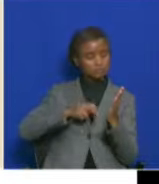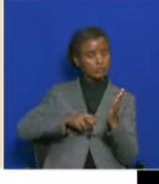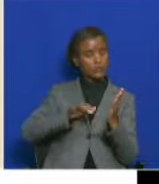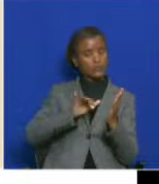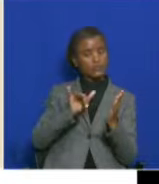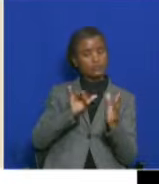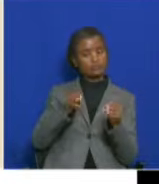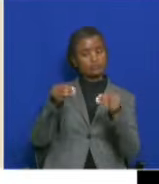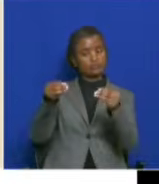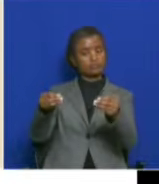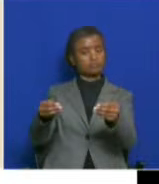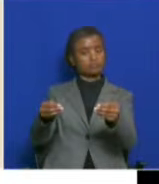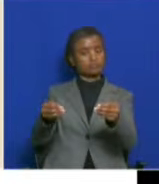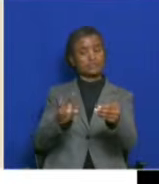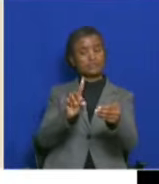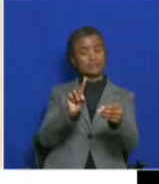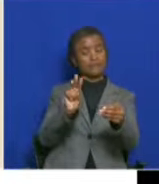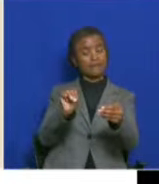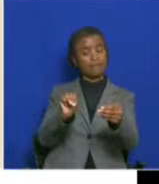DM.